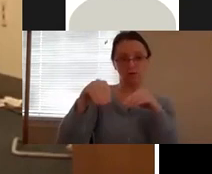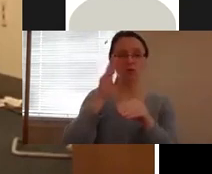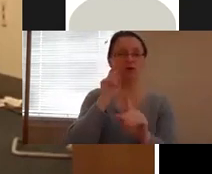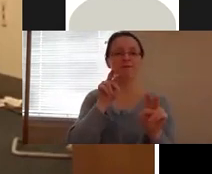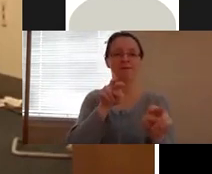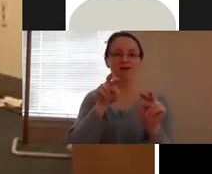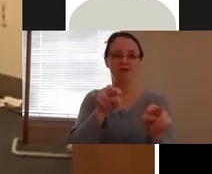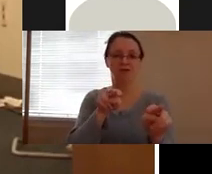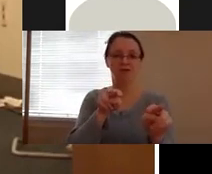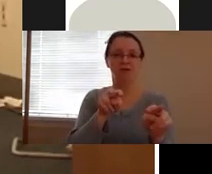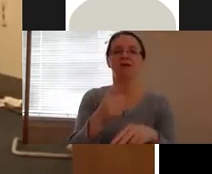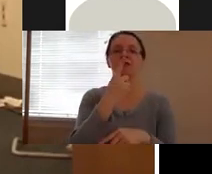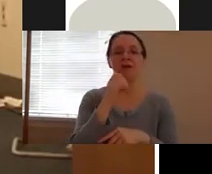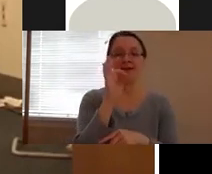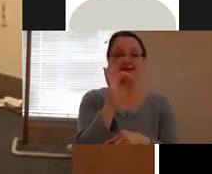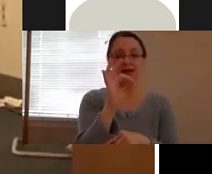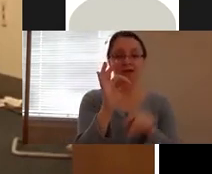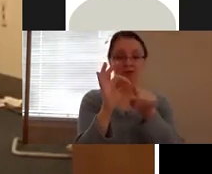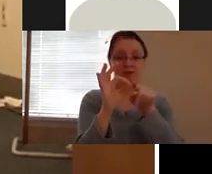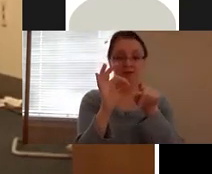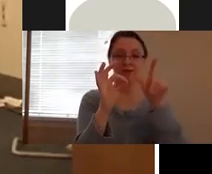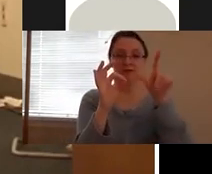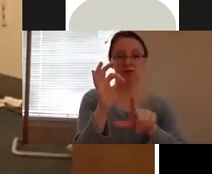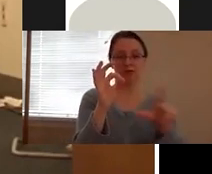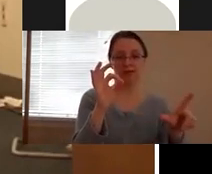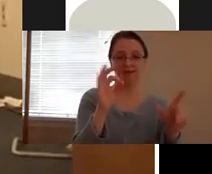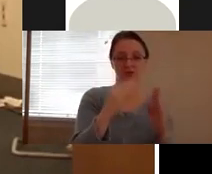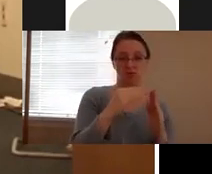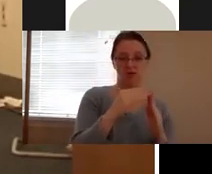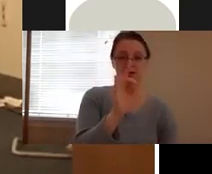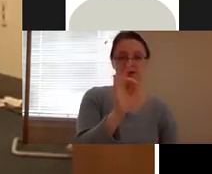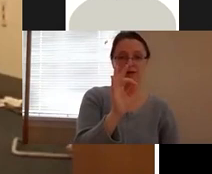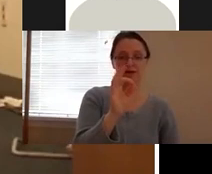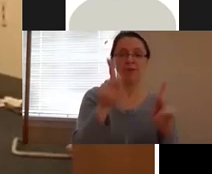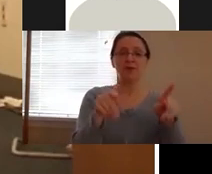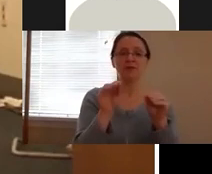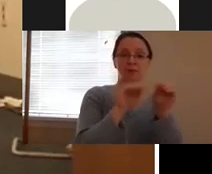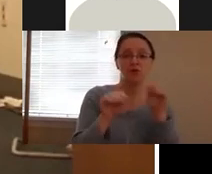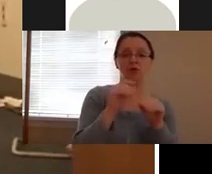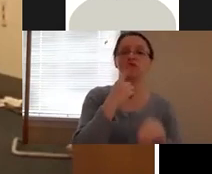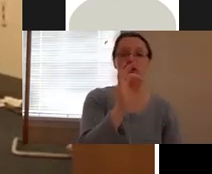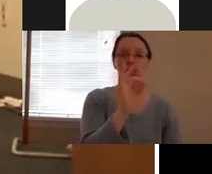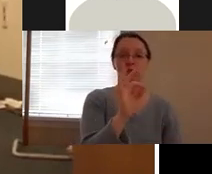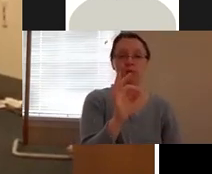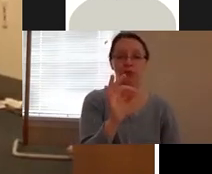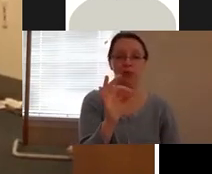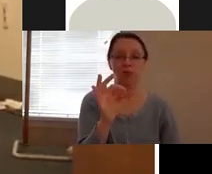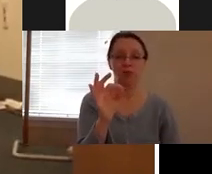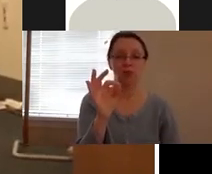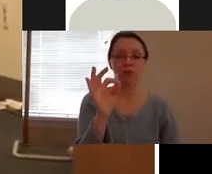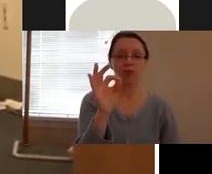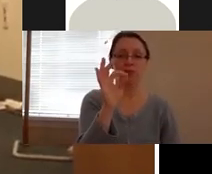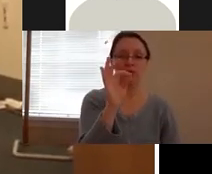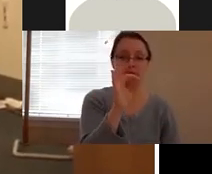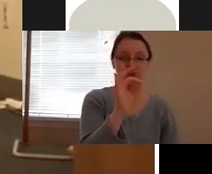is where the device thinks this person is standing right now. So if I play this video for you, so let me play it. Yeah,